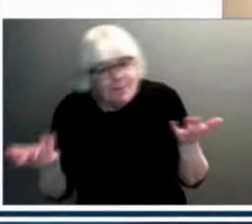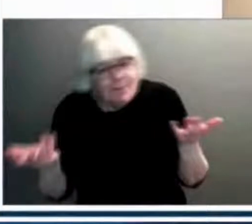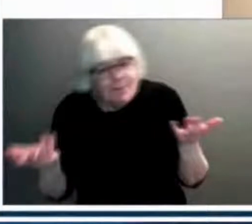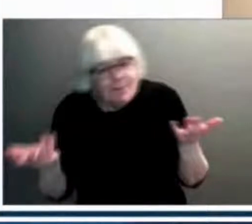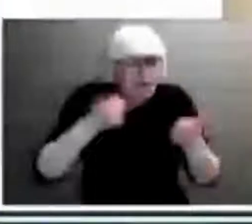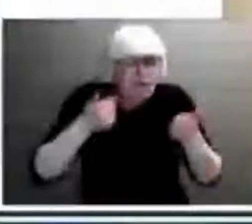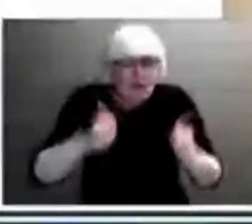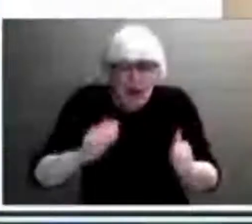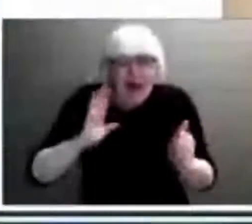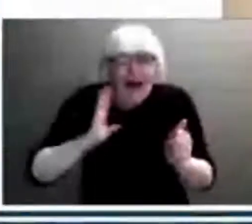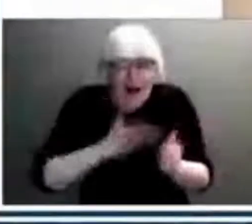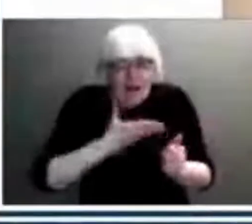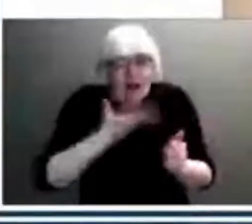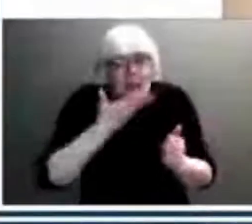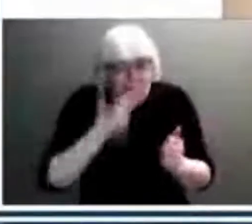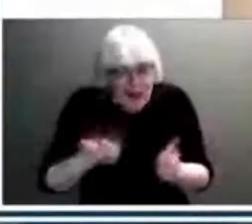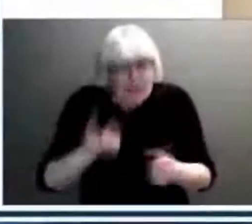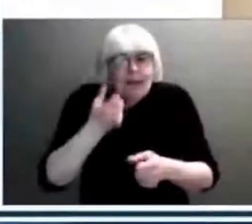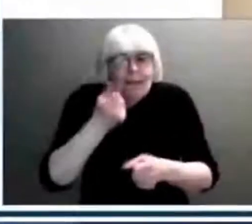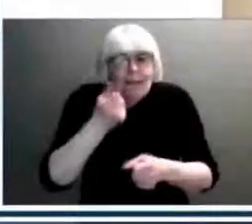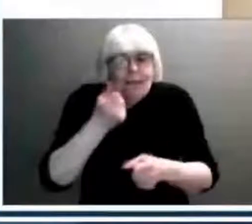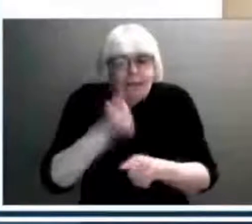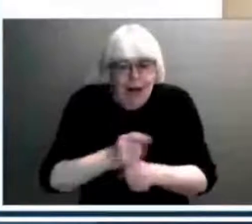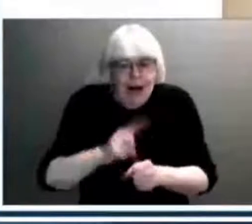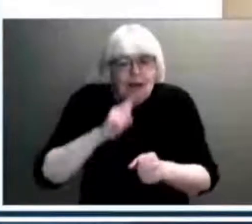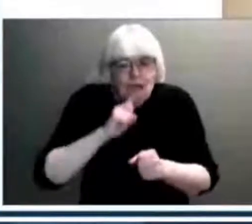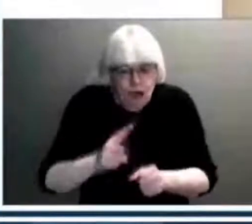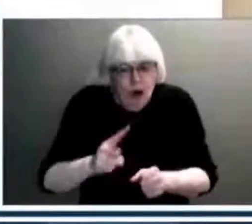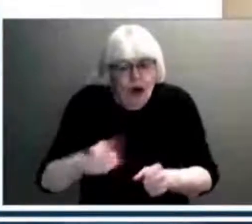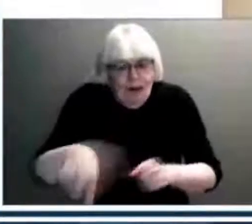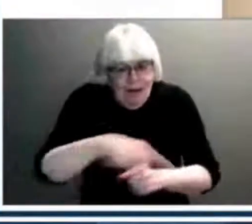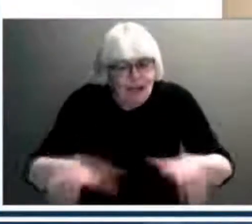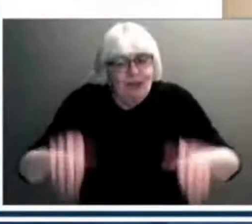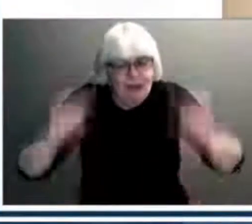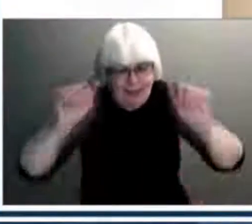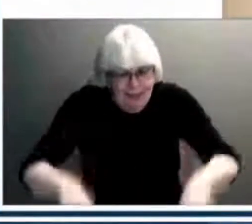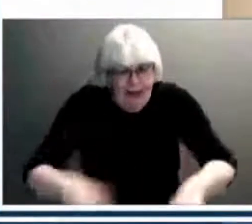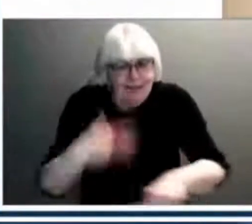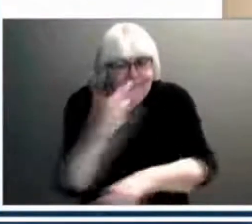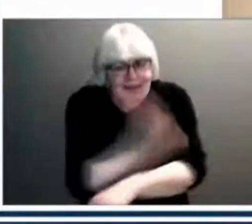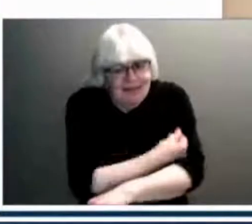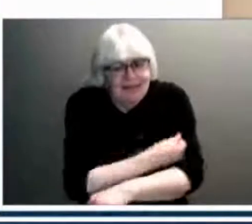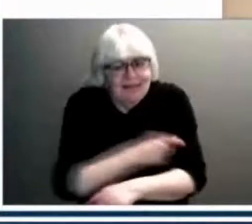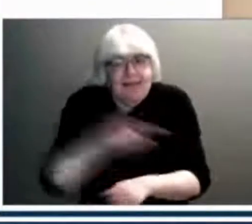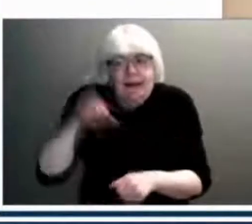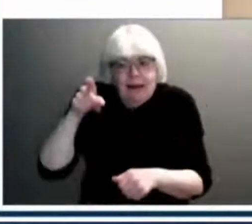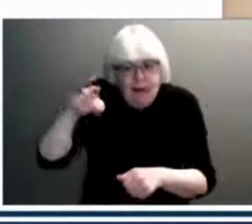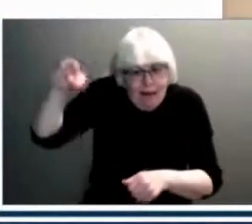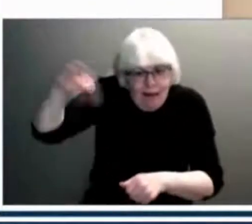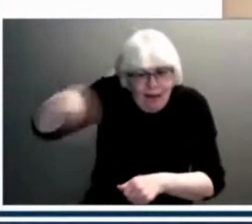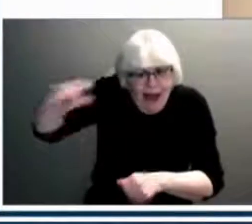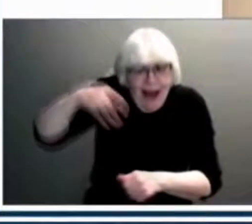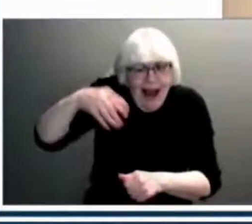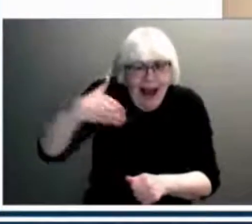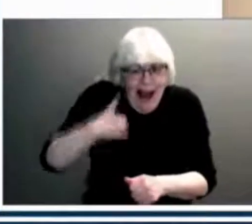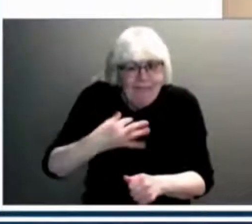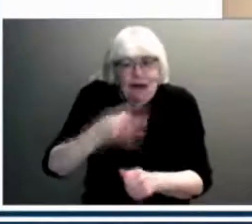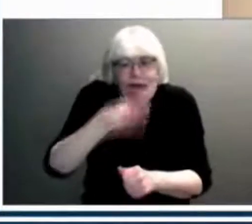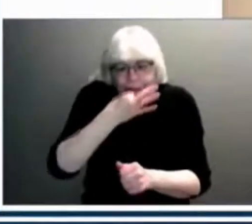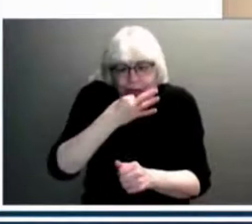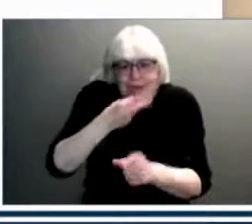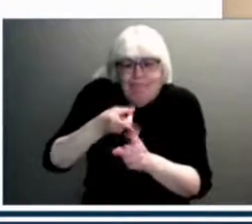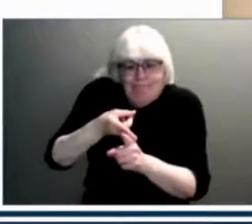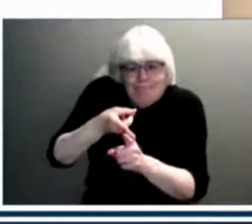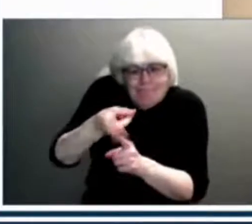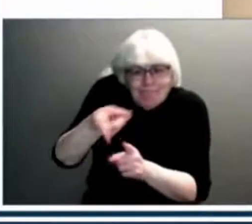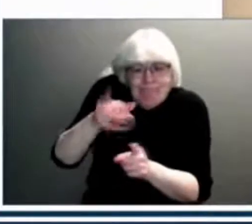get vaccinated. And there's lots of experts in this province. We're very fortunate to have pediatric vaccine